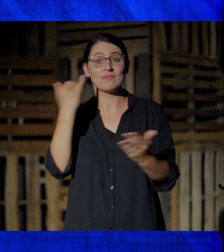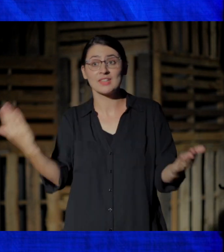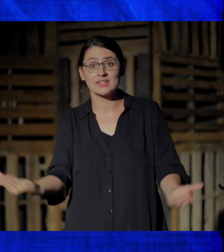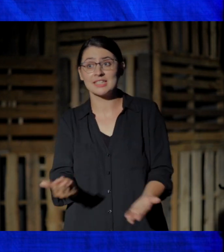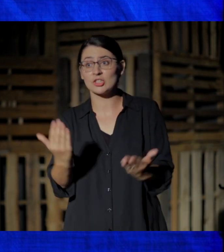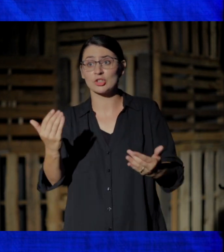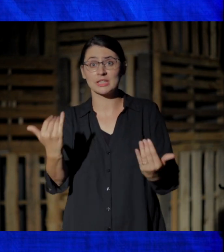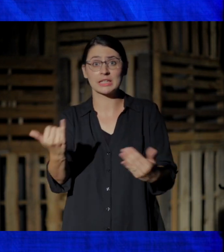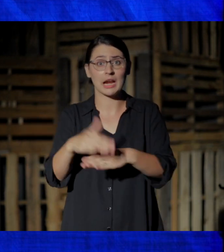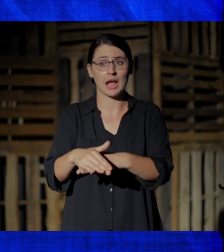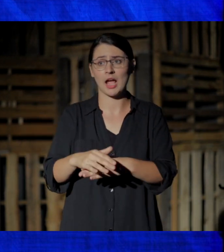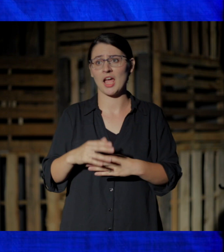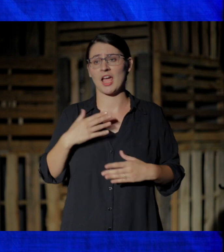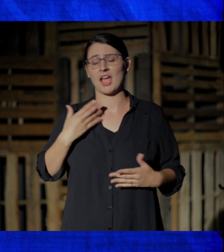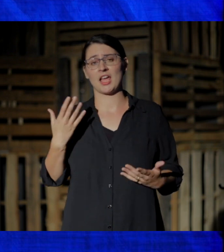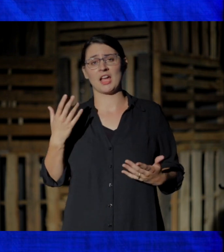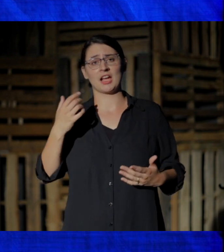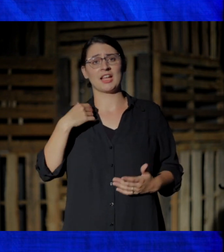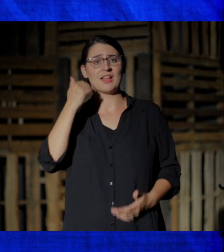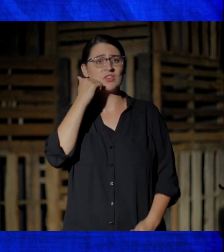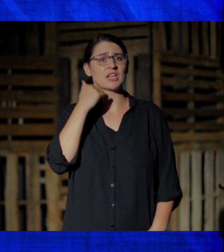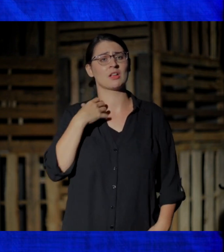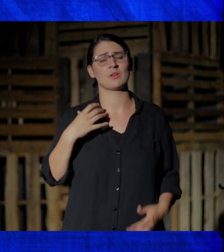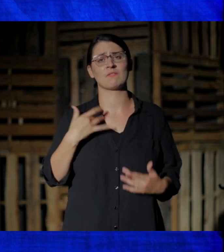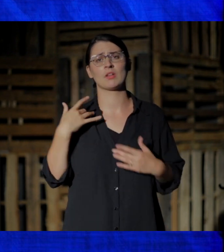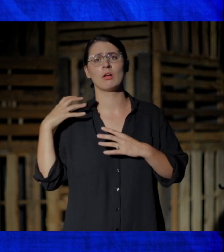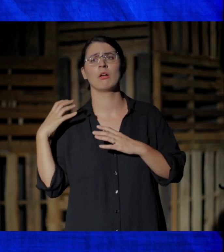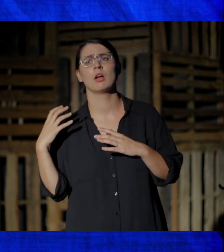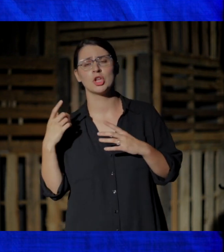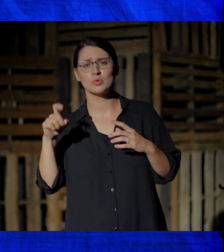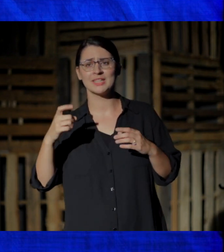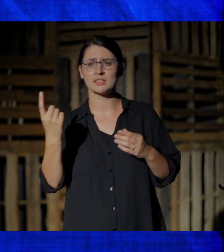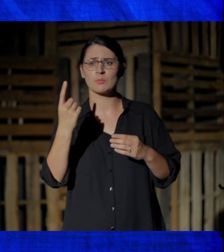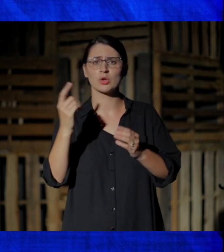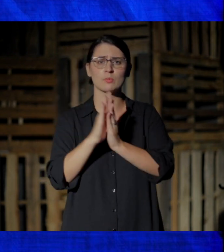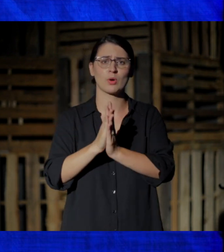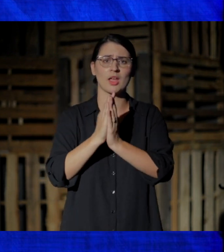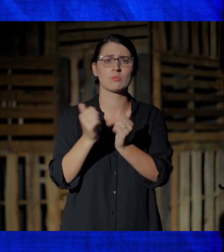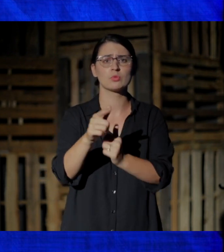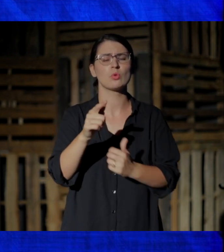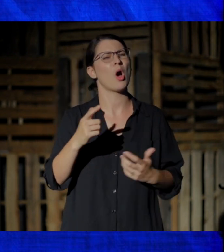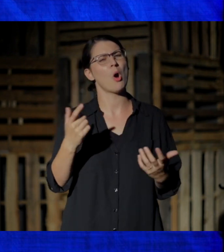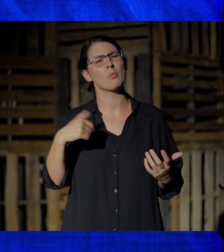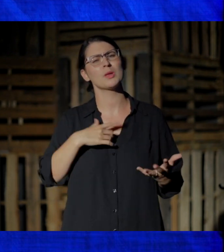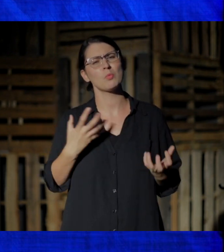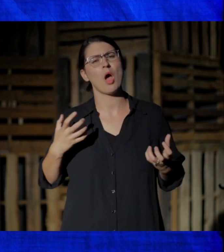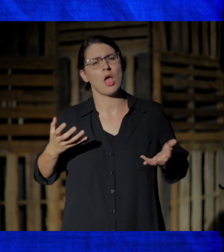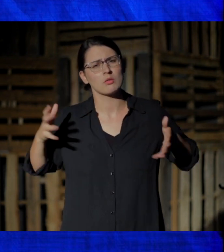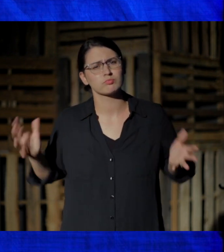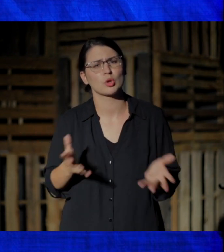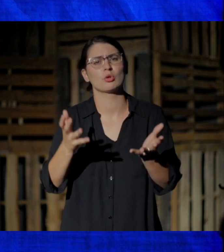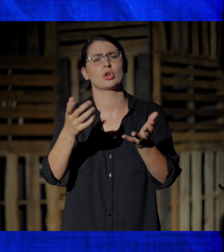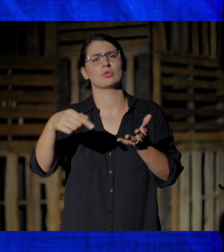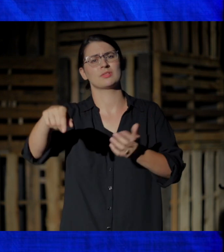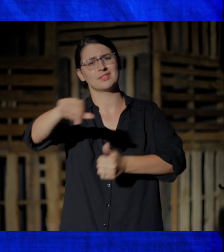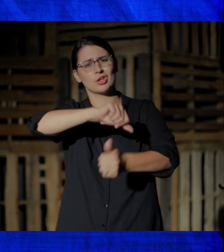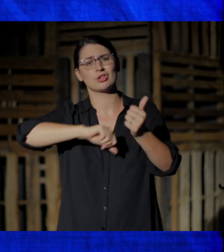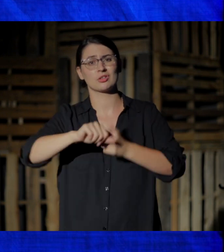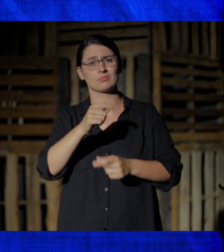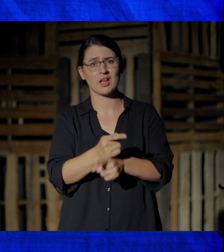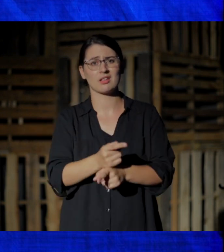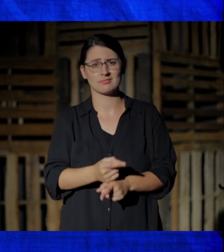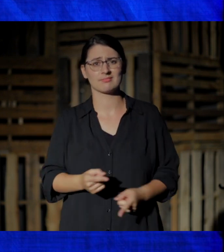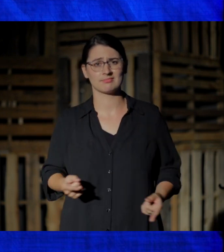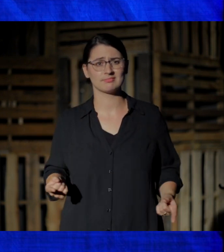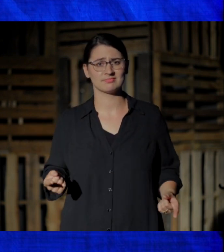you need somebody to pray with you, we want to encourage one another with these words. Amen. But you gotta take that